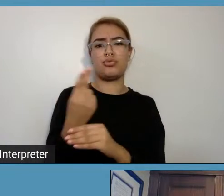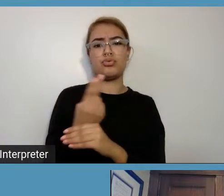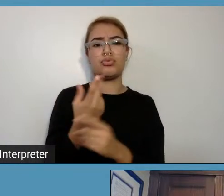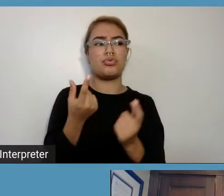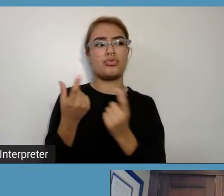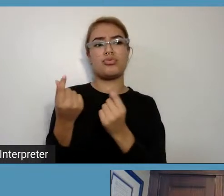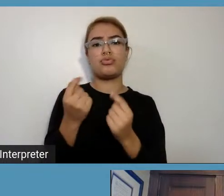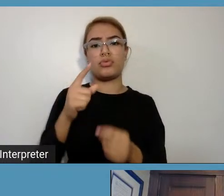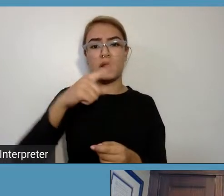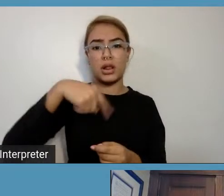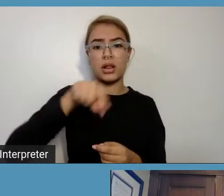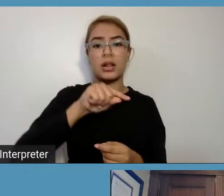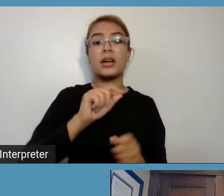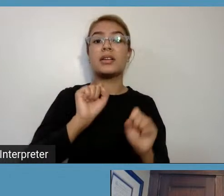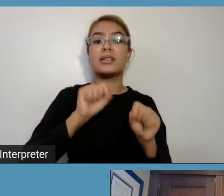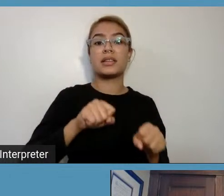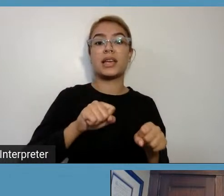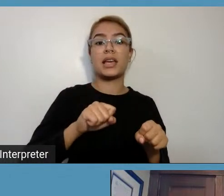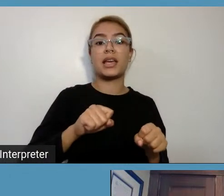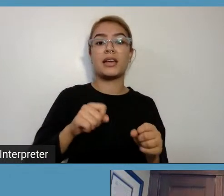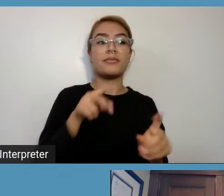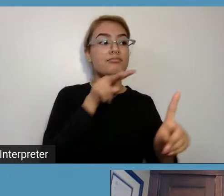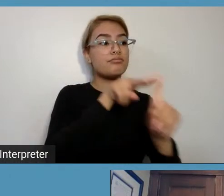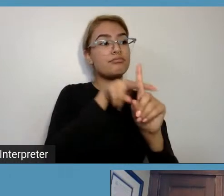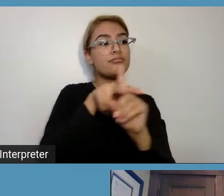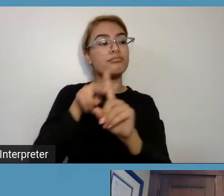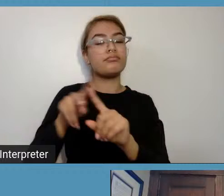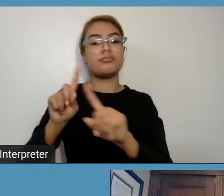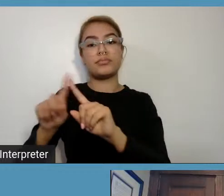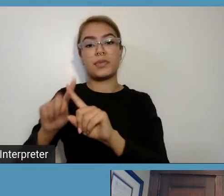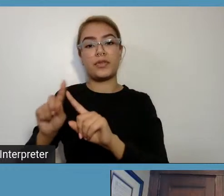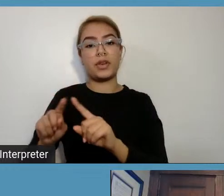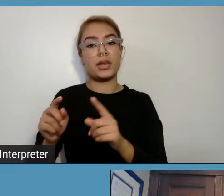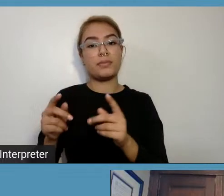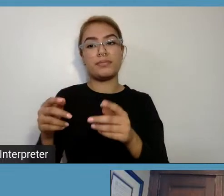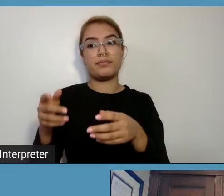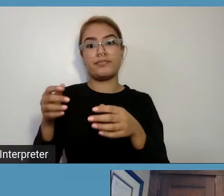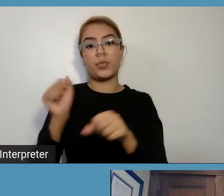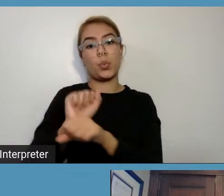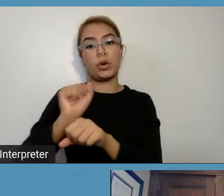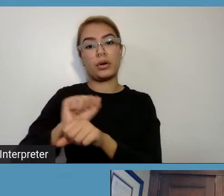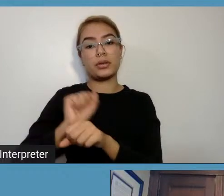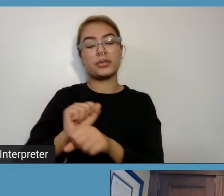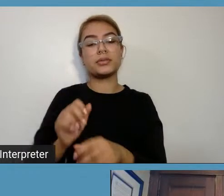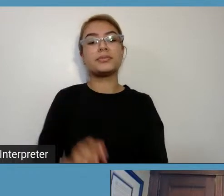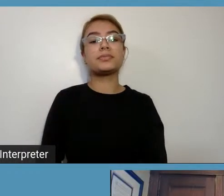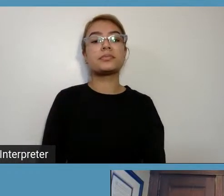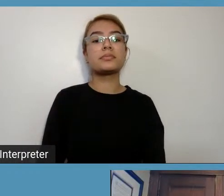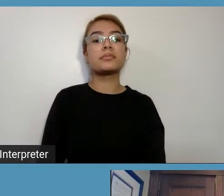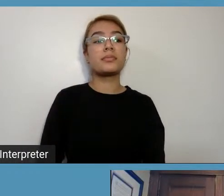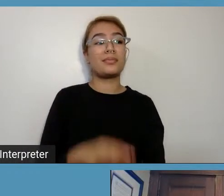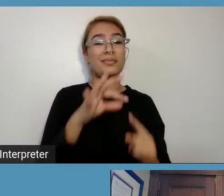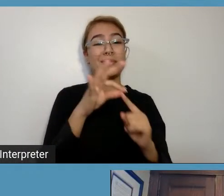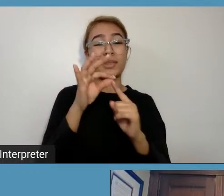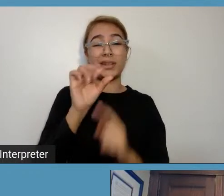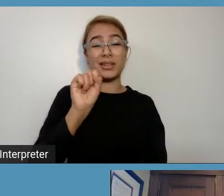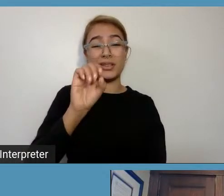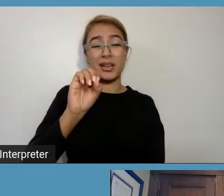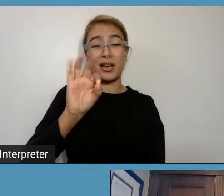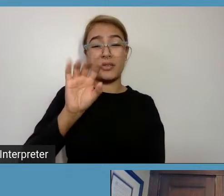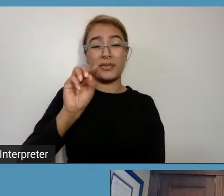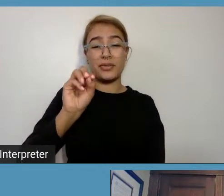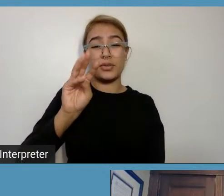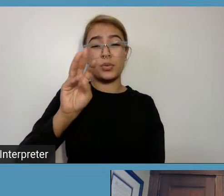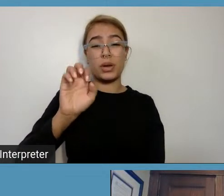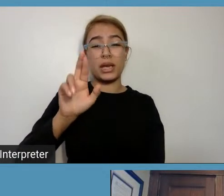do these things are transferable into the marketplace. Matterport is the software that we use to create virtual tours, and we've done that